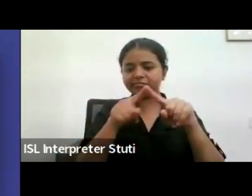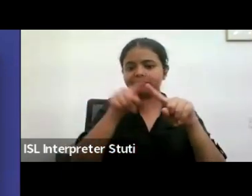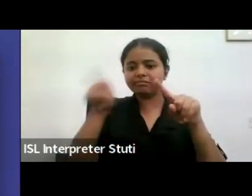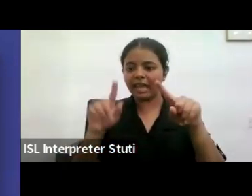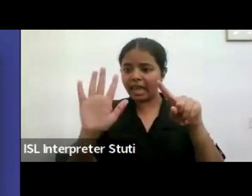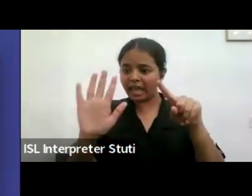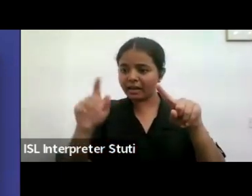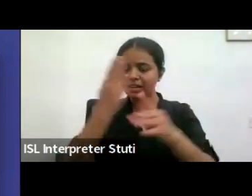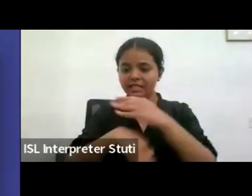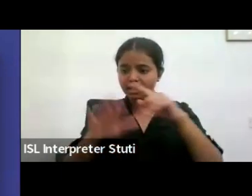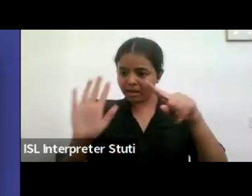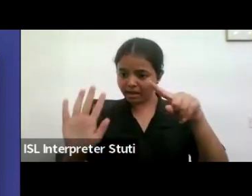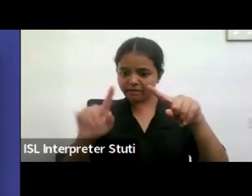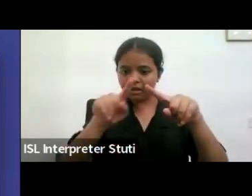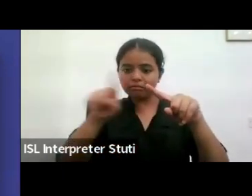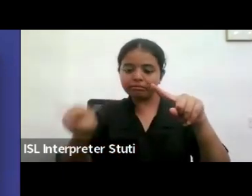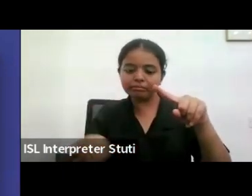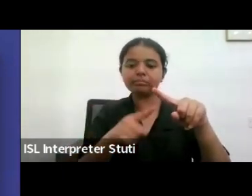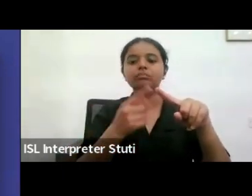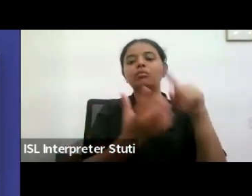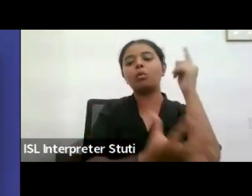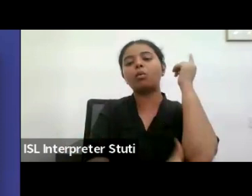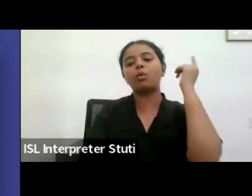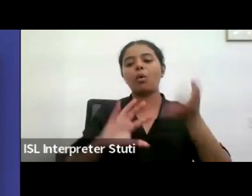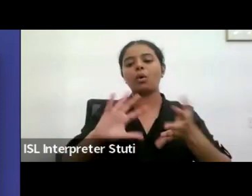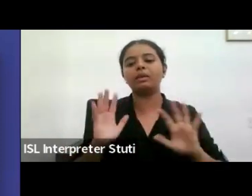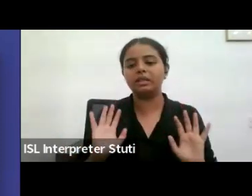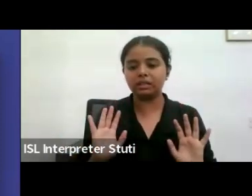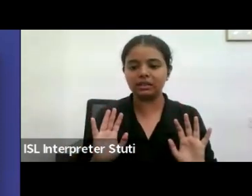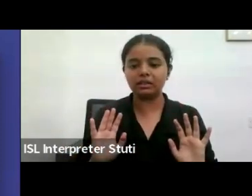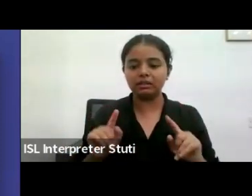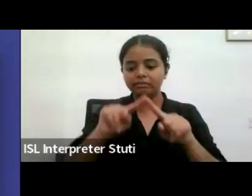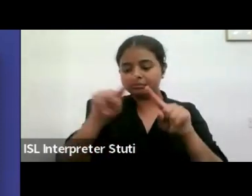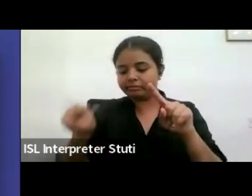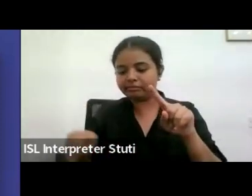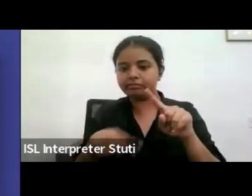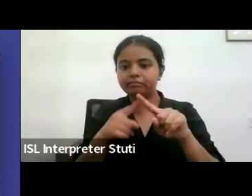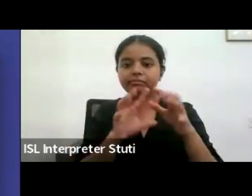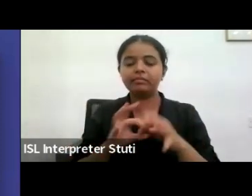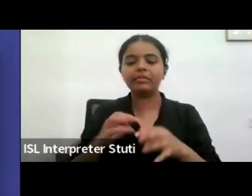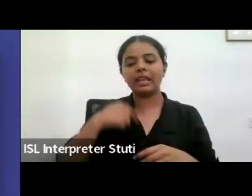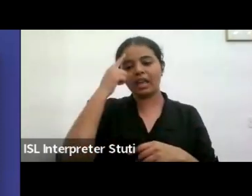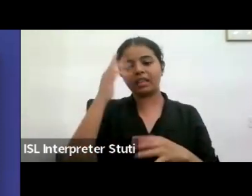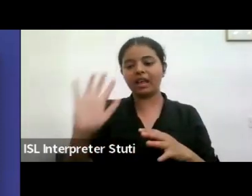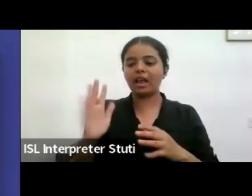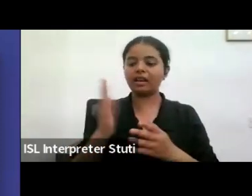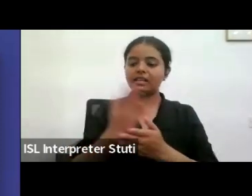is poverty, then you have to deal with poverty also. You cannot just deal with the